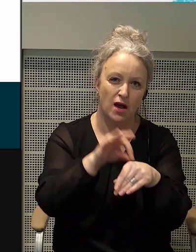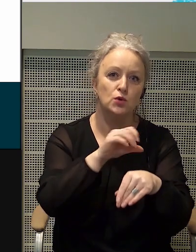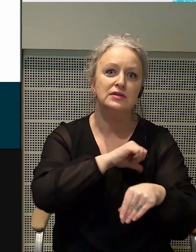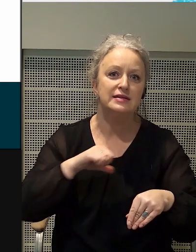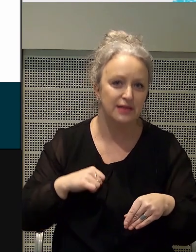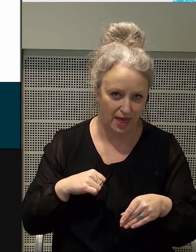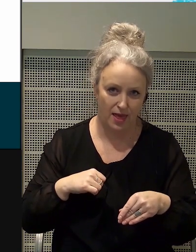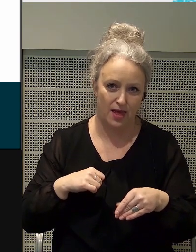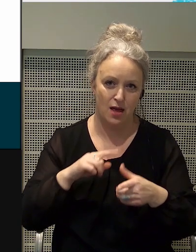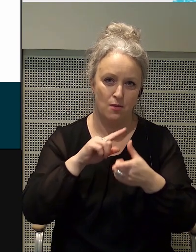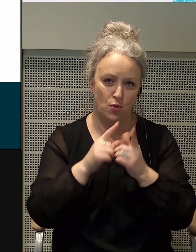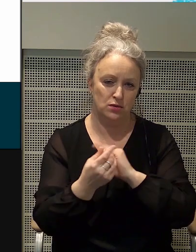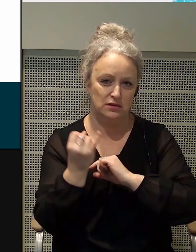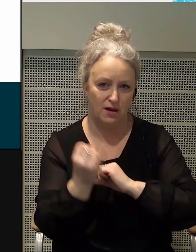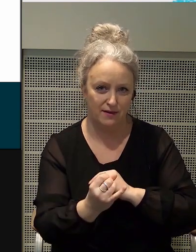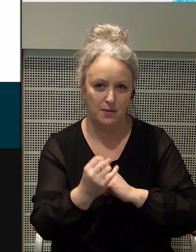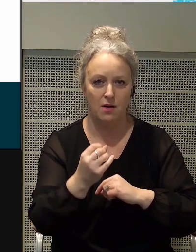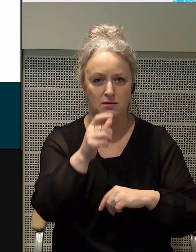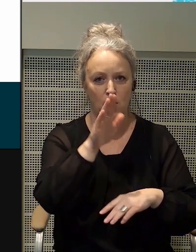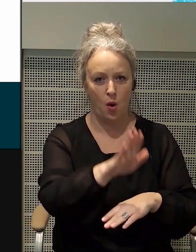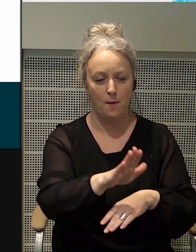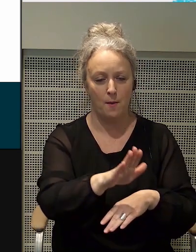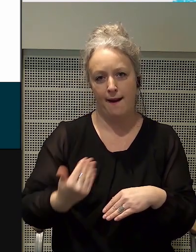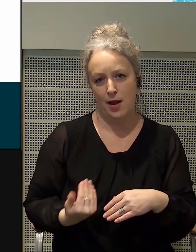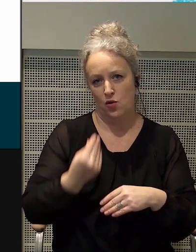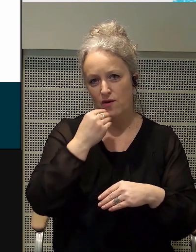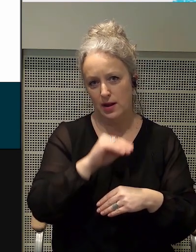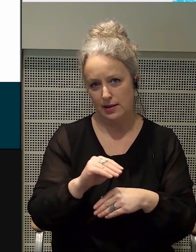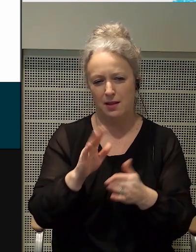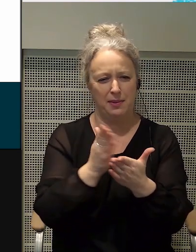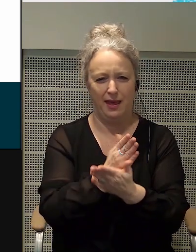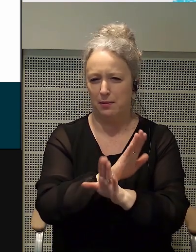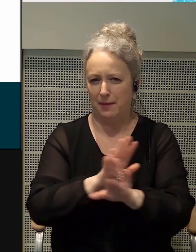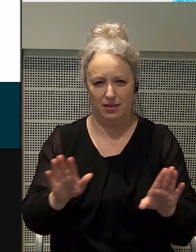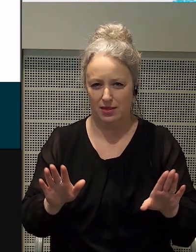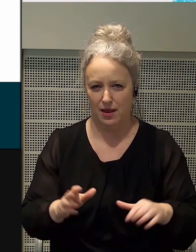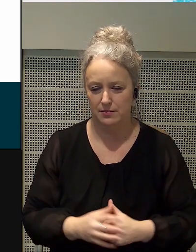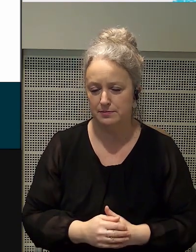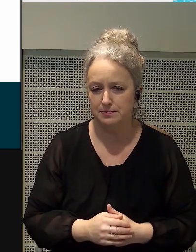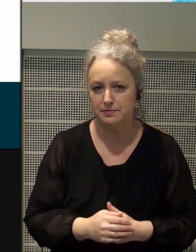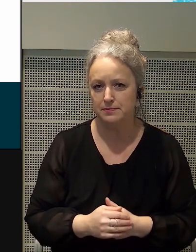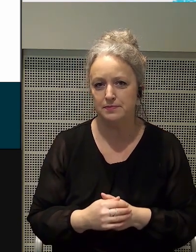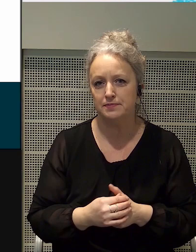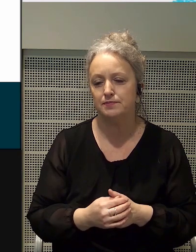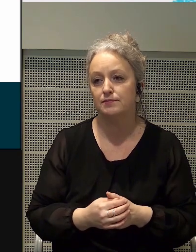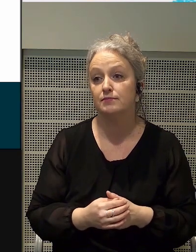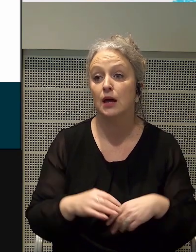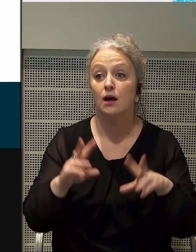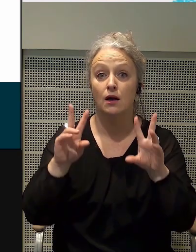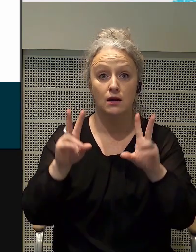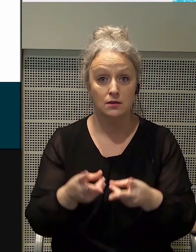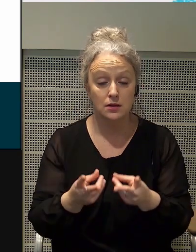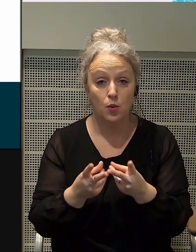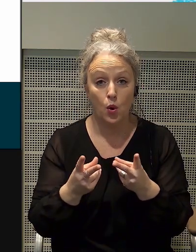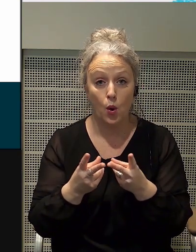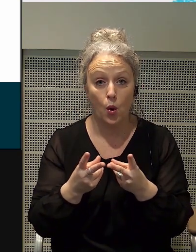in the international guideline to take more notice of the social difficulties, of the cognitive difficulties, and offer more support